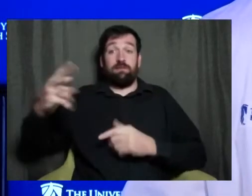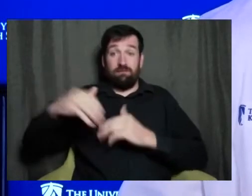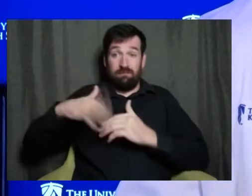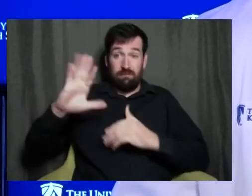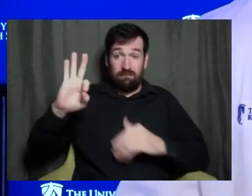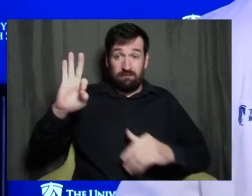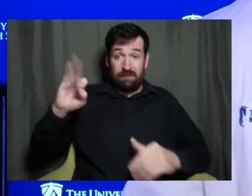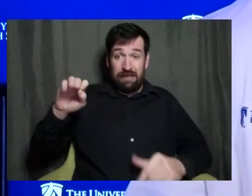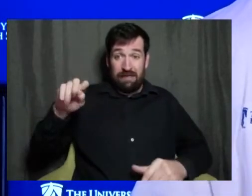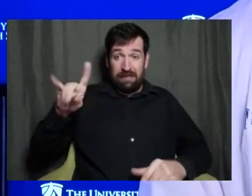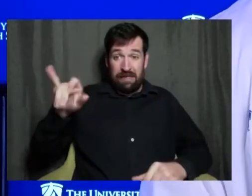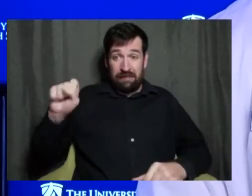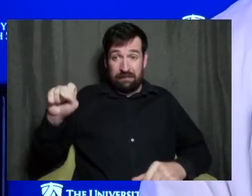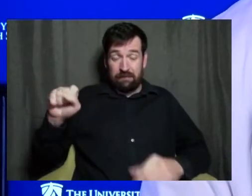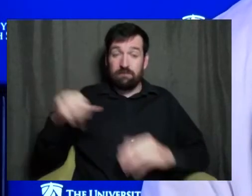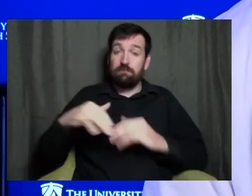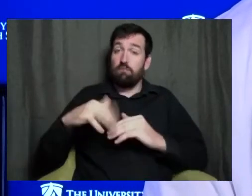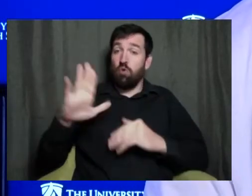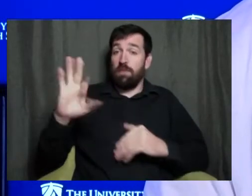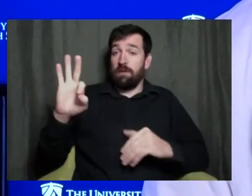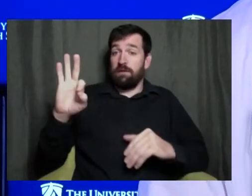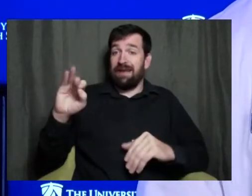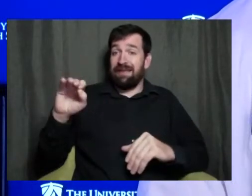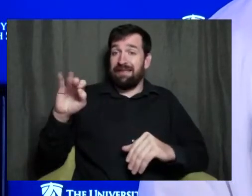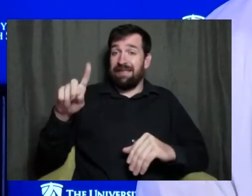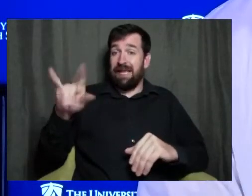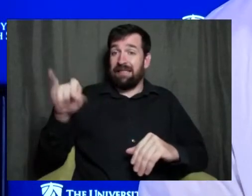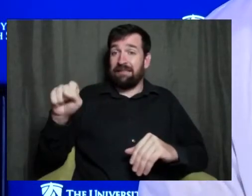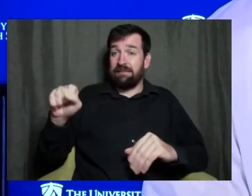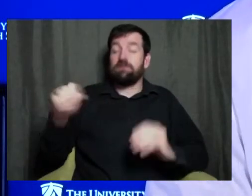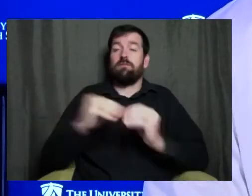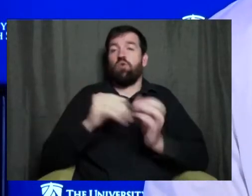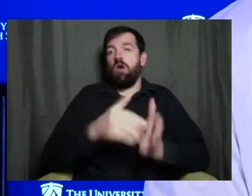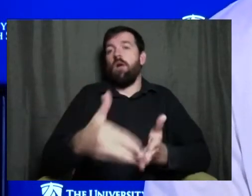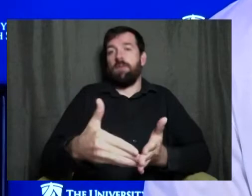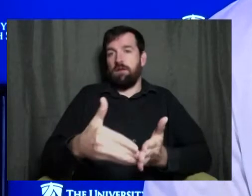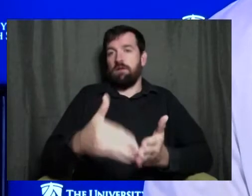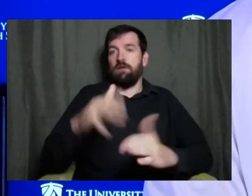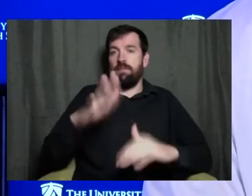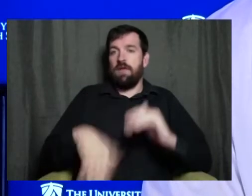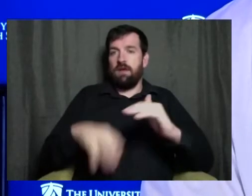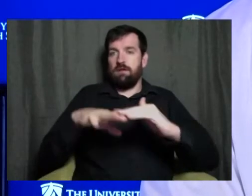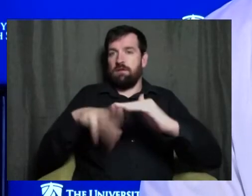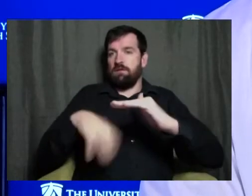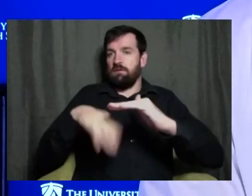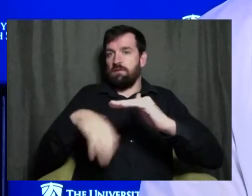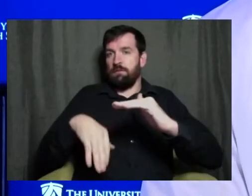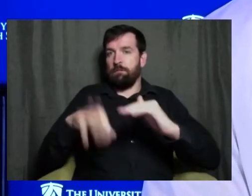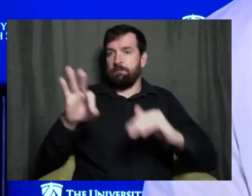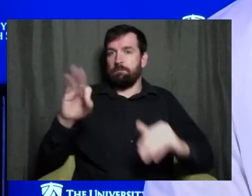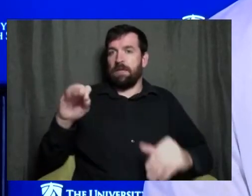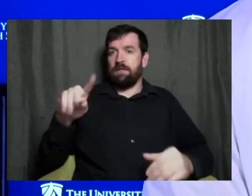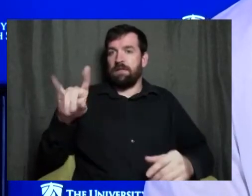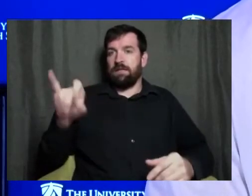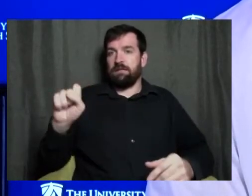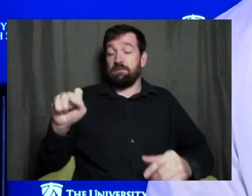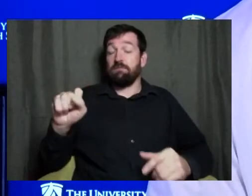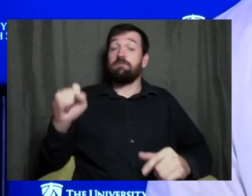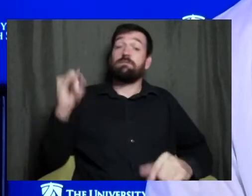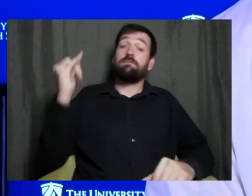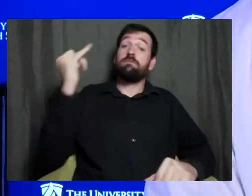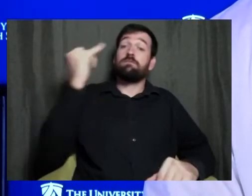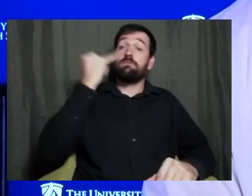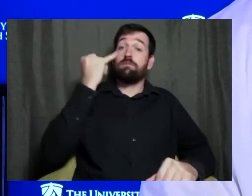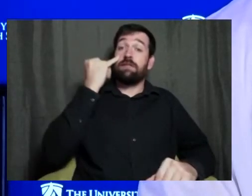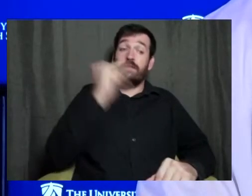getting it more than 90 days out is more common than within that 90 days after that first infection. And if you had